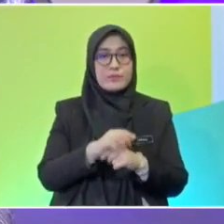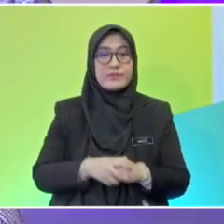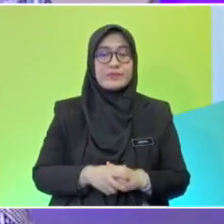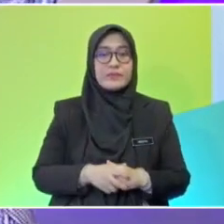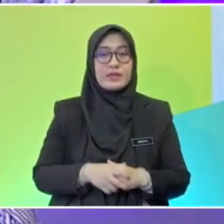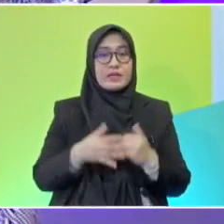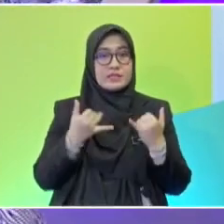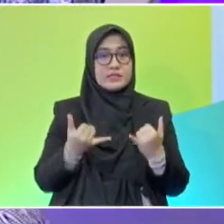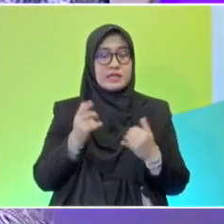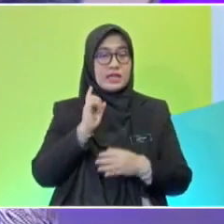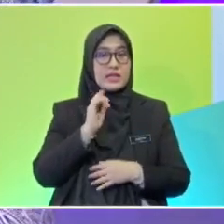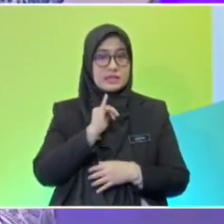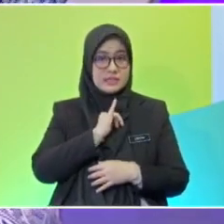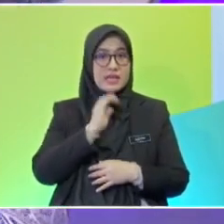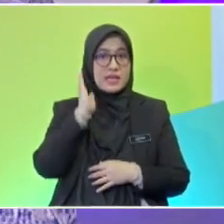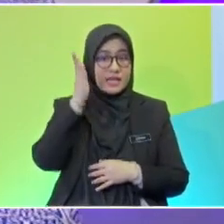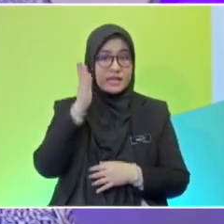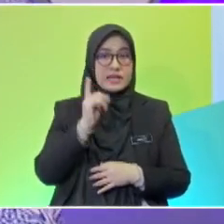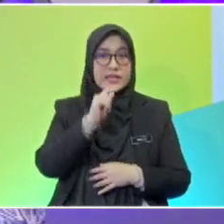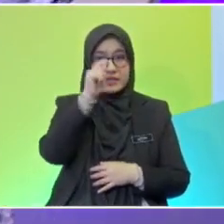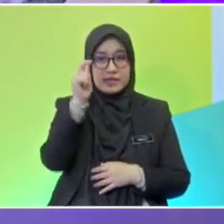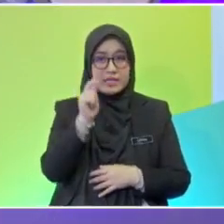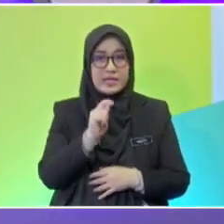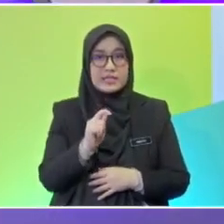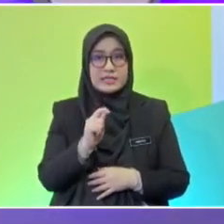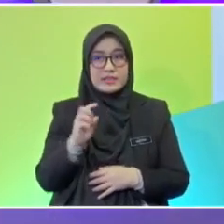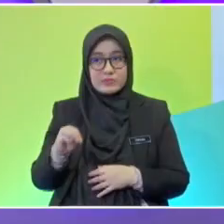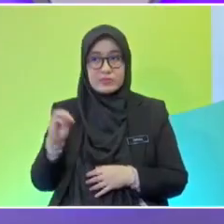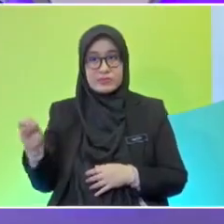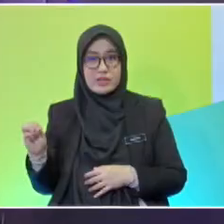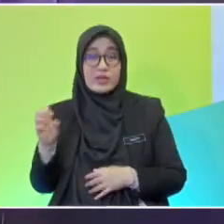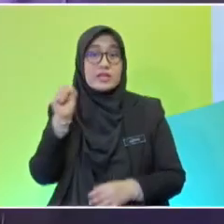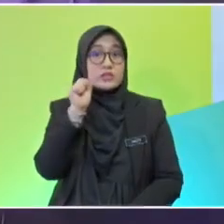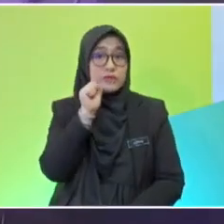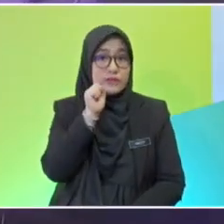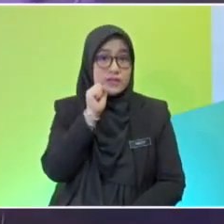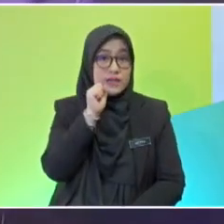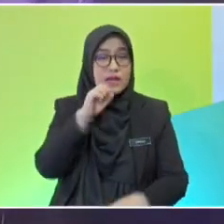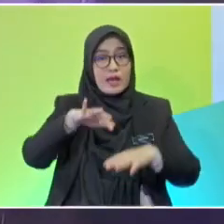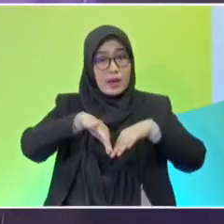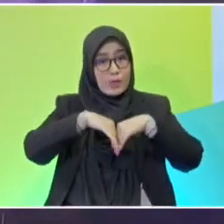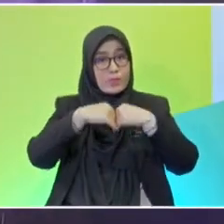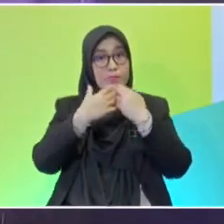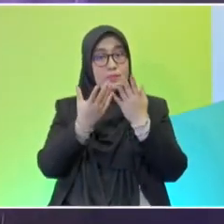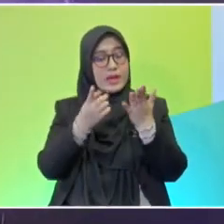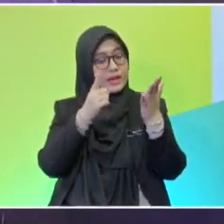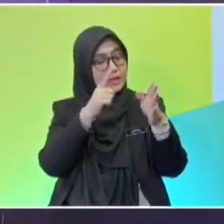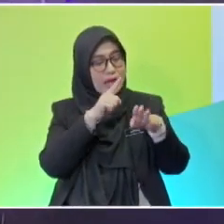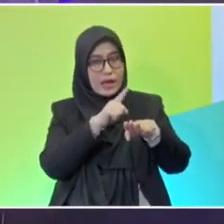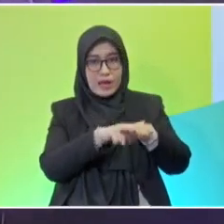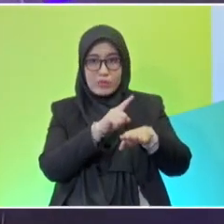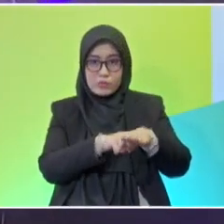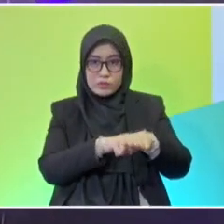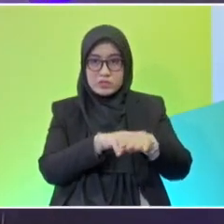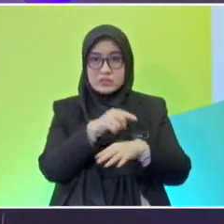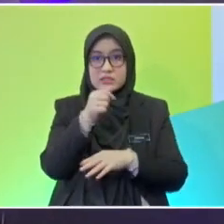my pupils. I can ask them, for example, Shafika, how many hours do you exercise in